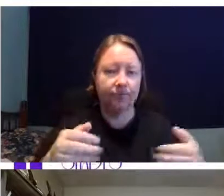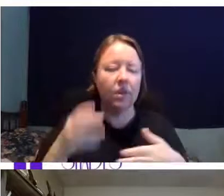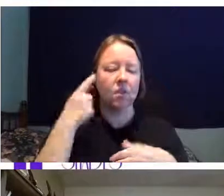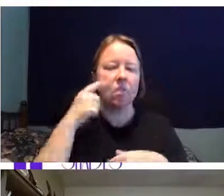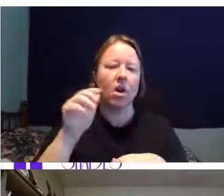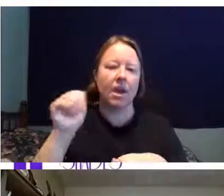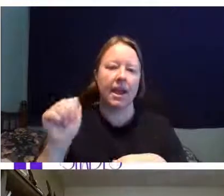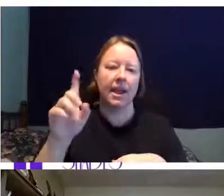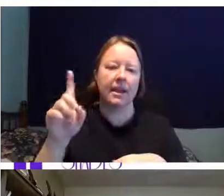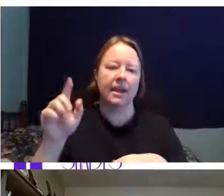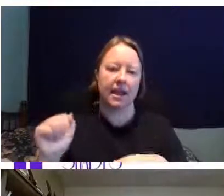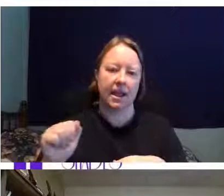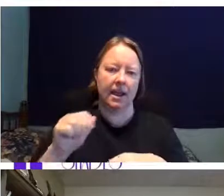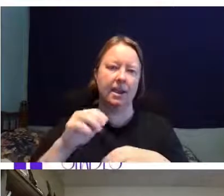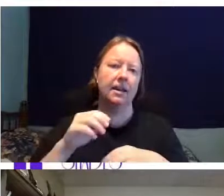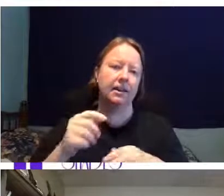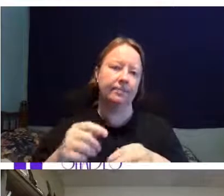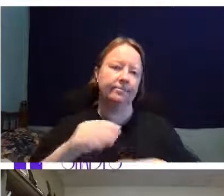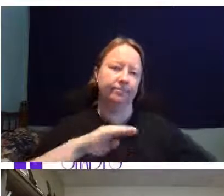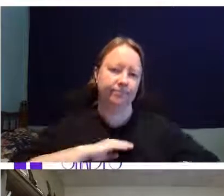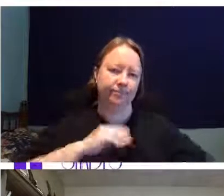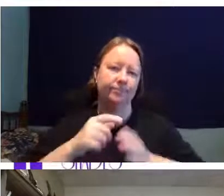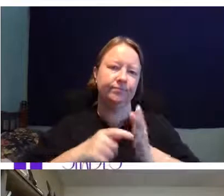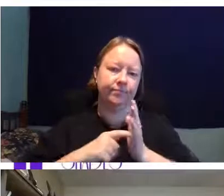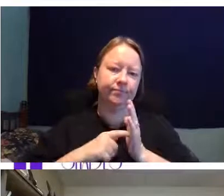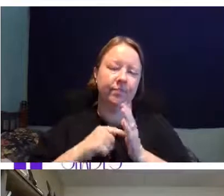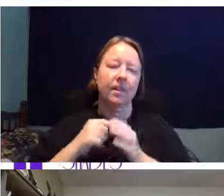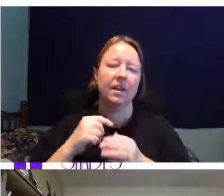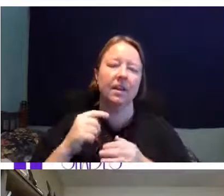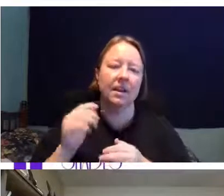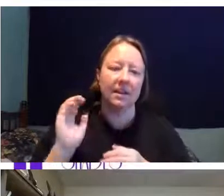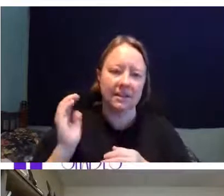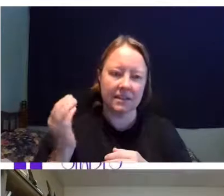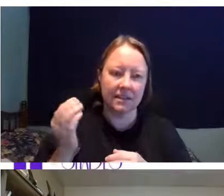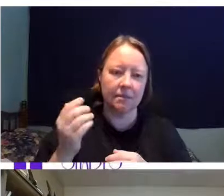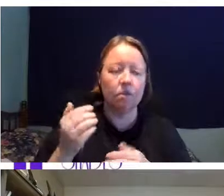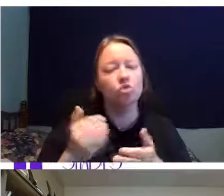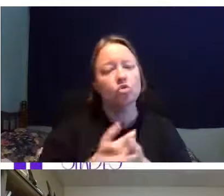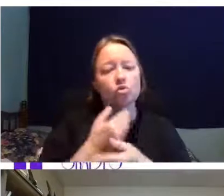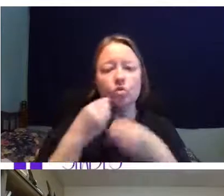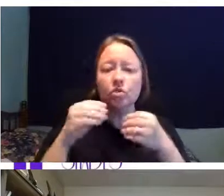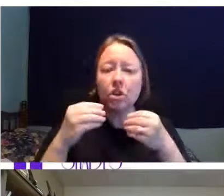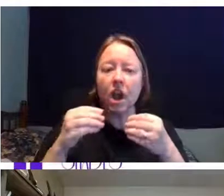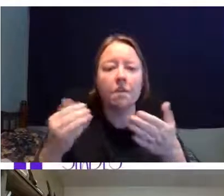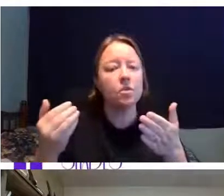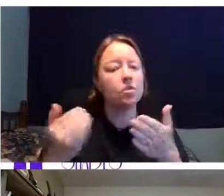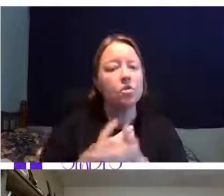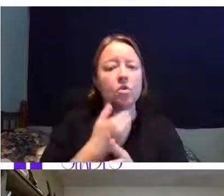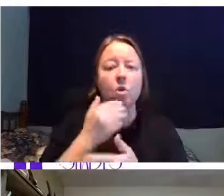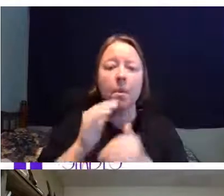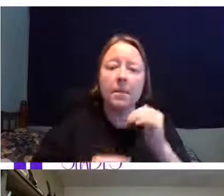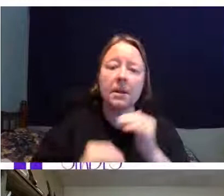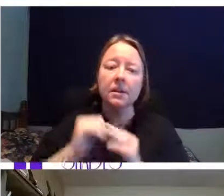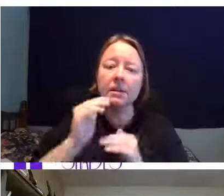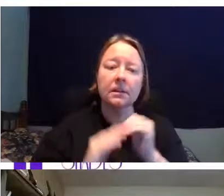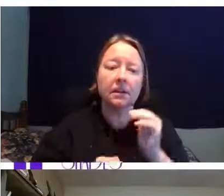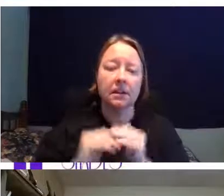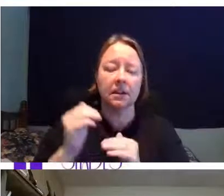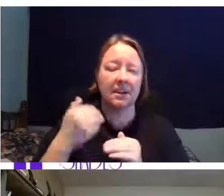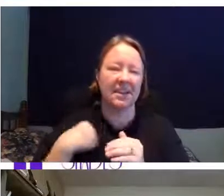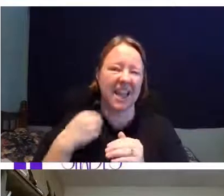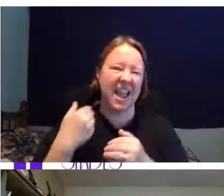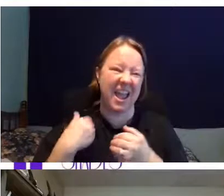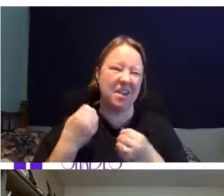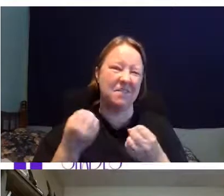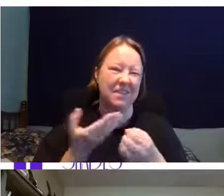And so it seems like a lot of the shops and newly built centers that had a lot of, tourist activity